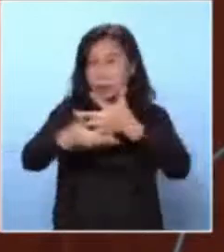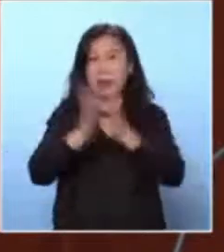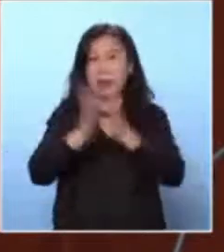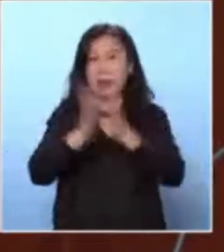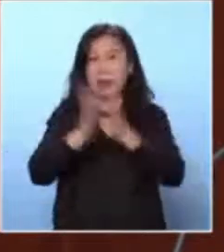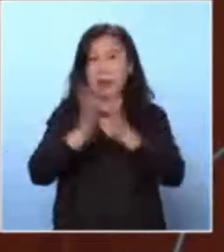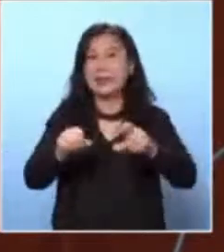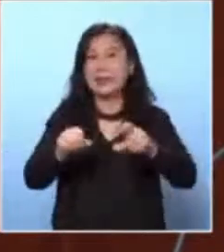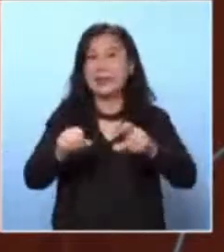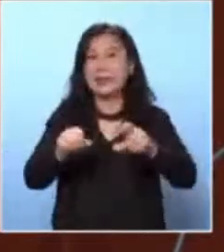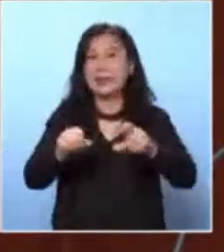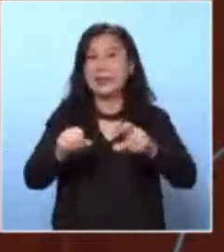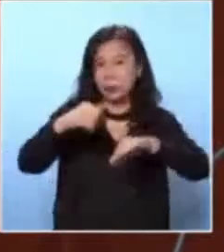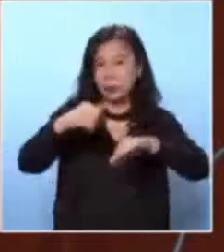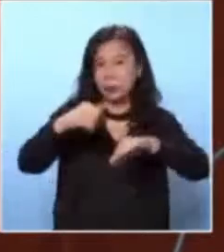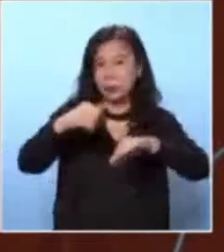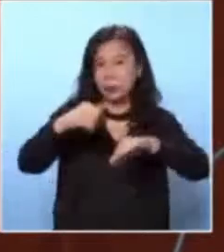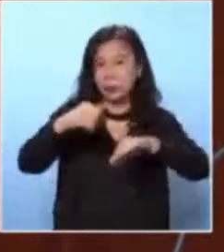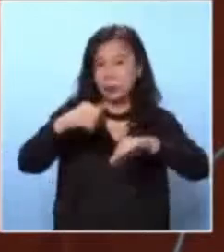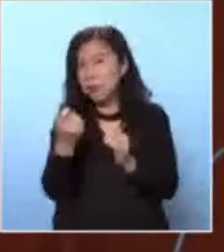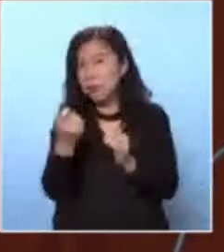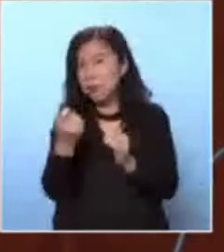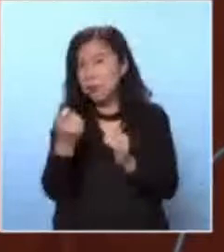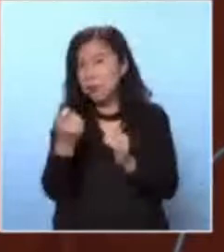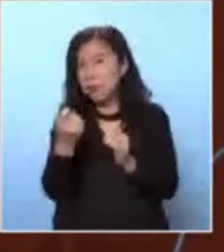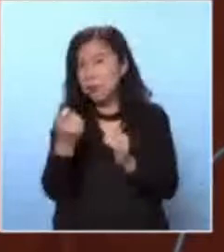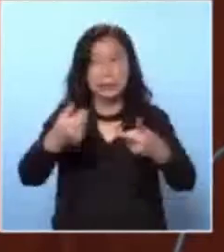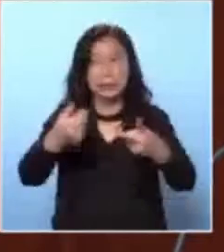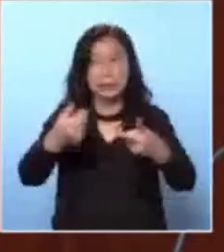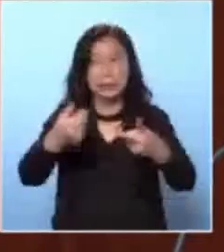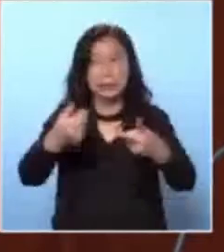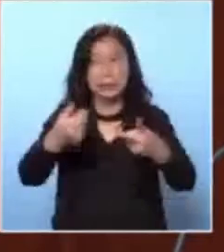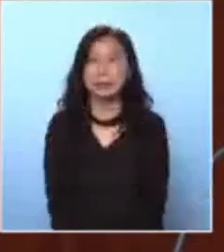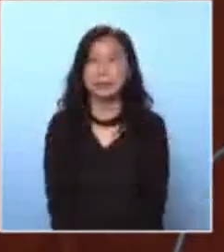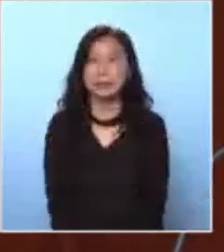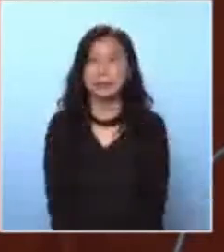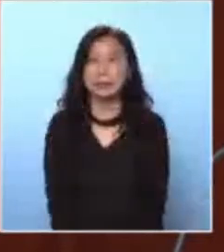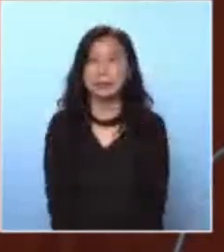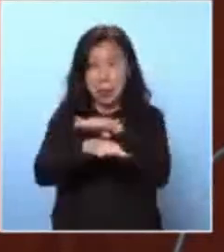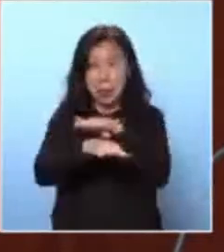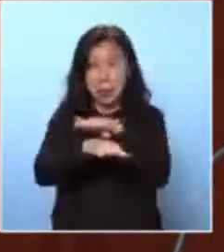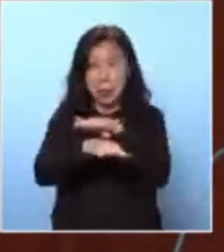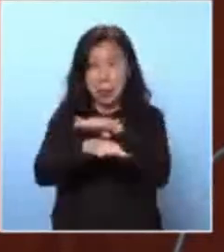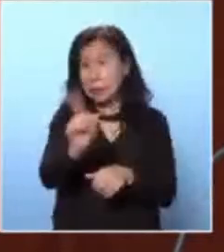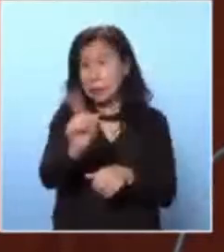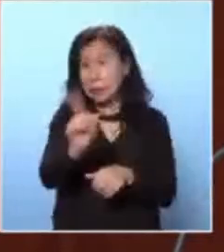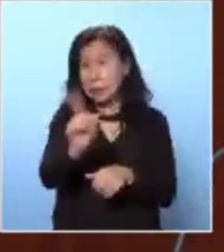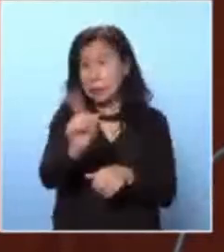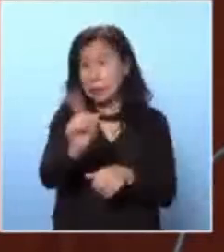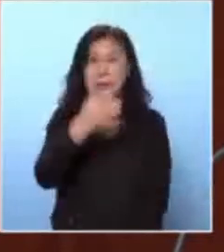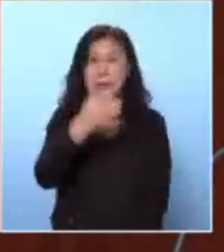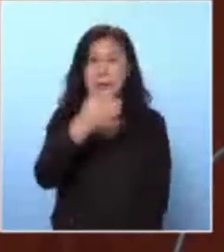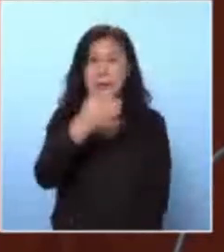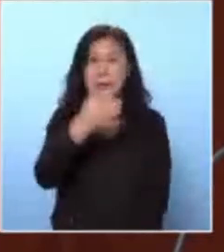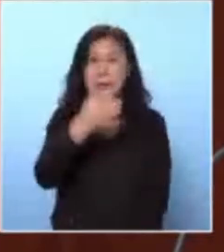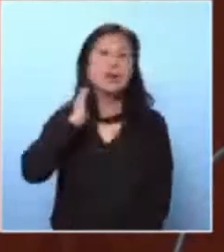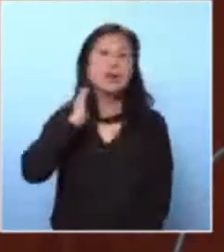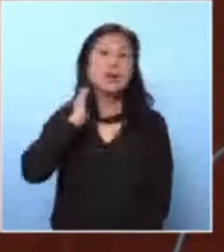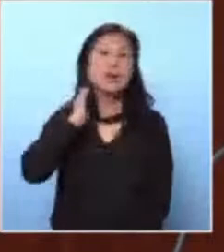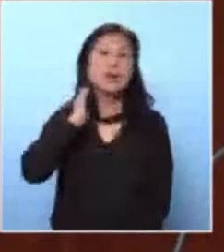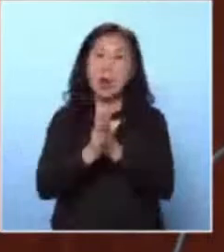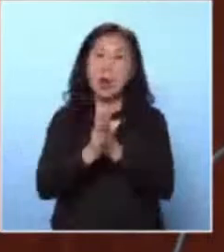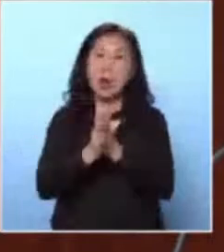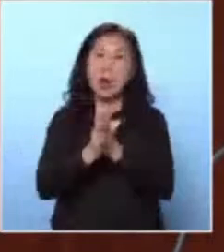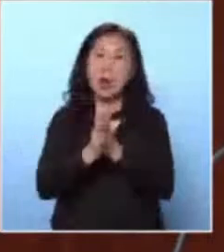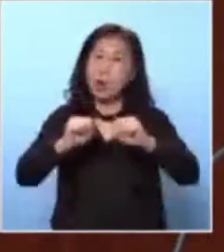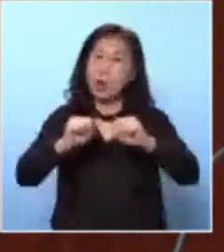time. Being the largest sports infrastructure built in Hong Kong, the Kai Tak Sports Park, to be completed by the end of next year for opening